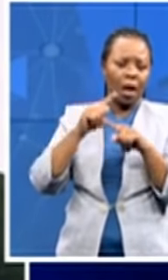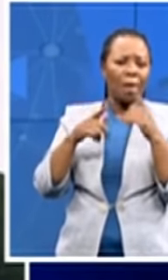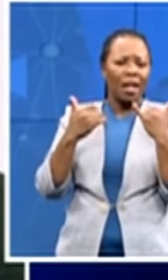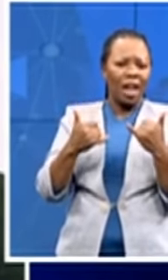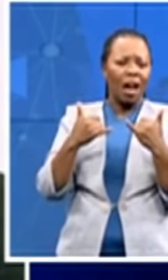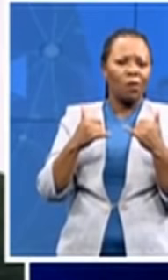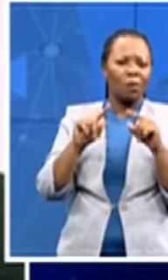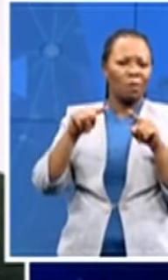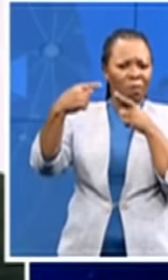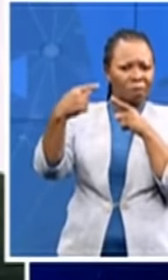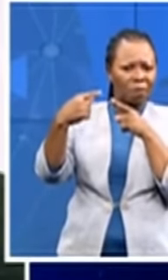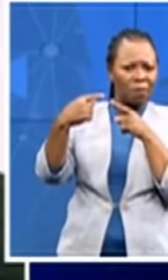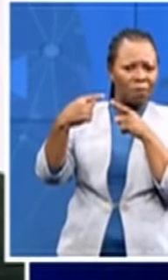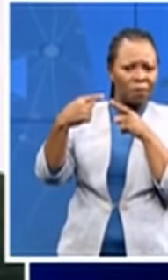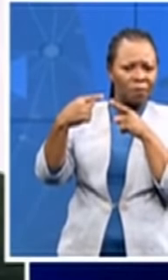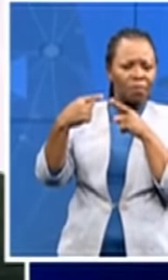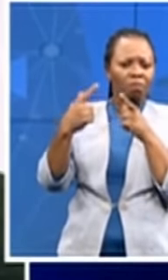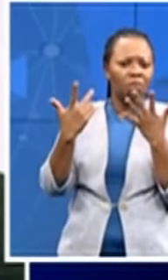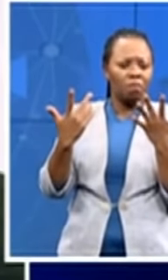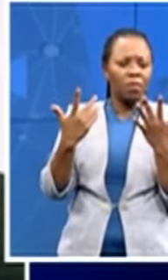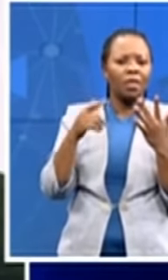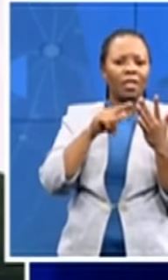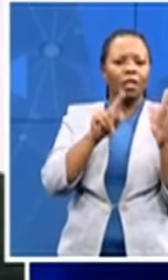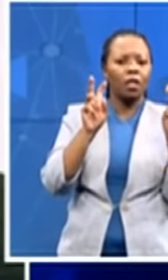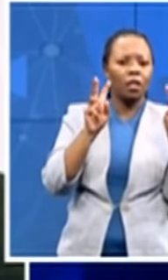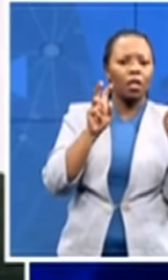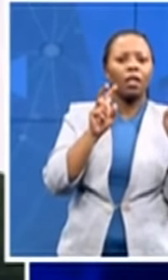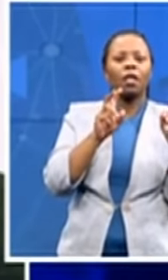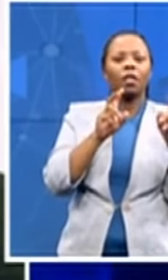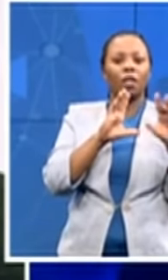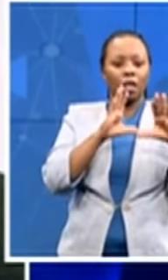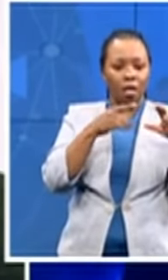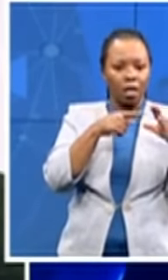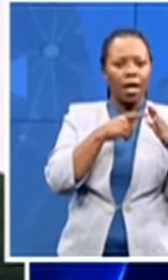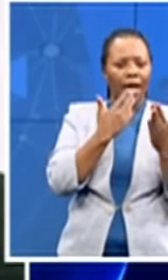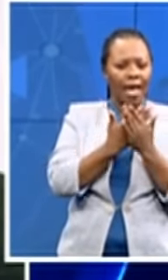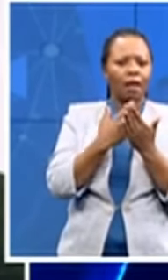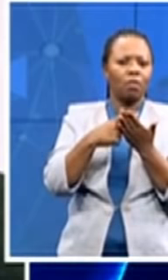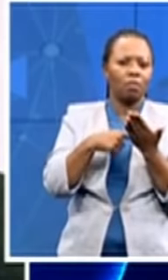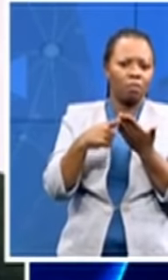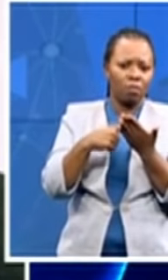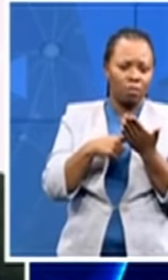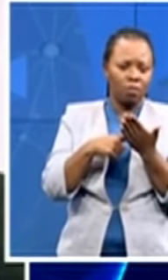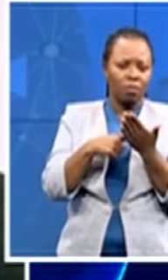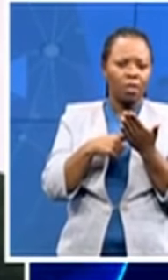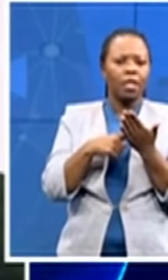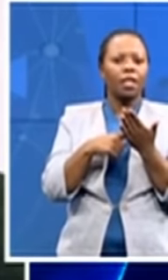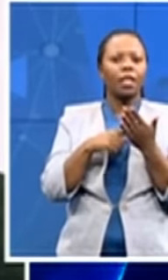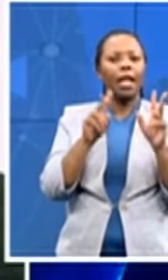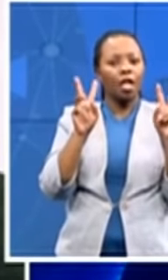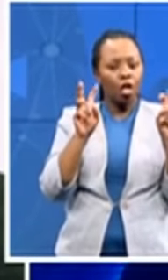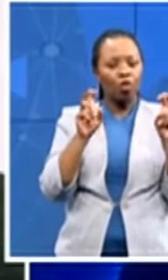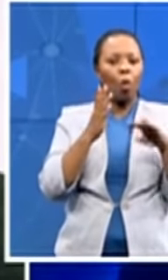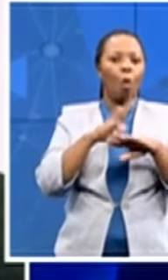know that there were several judges there, about 10 judges, and I think that issue came up. And when it came up, it was then realized that